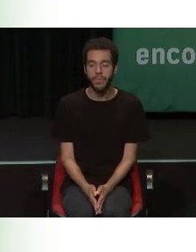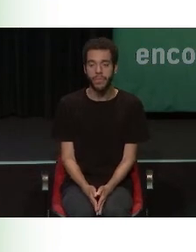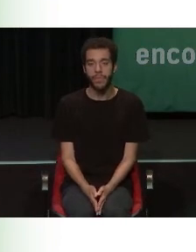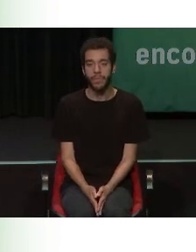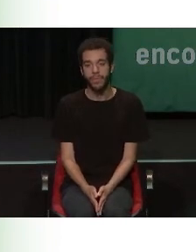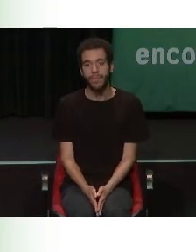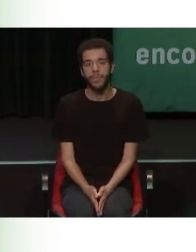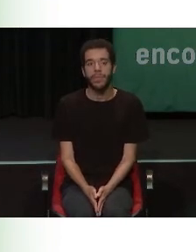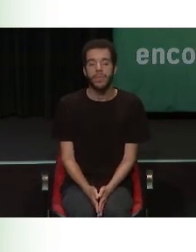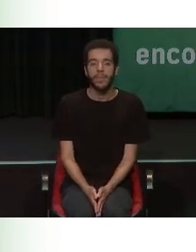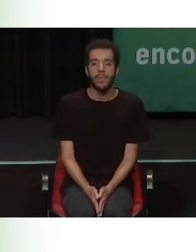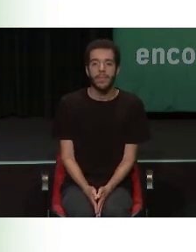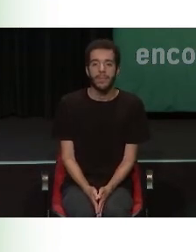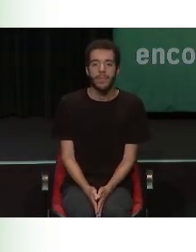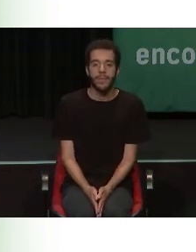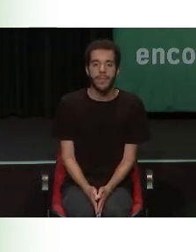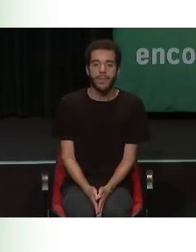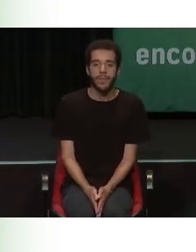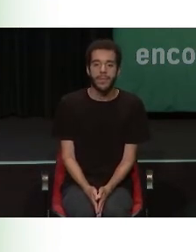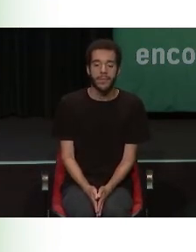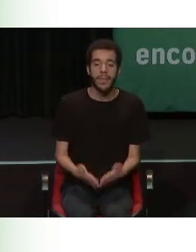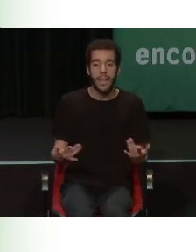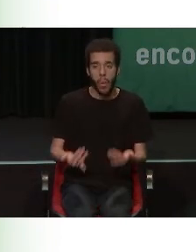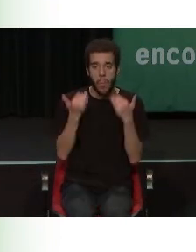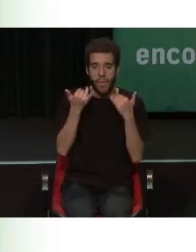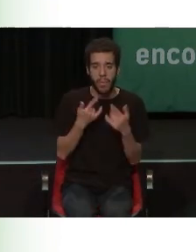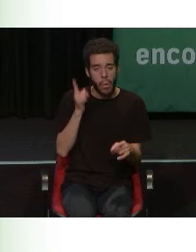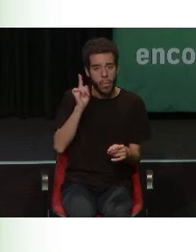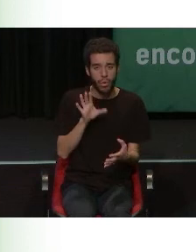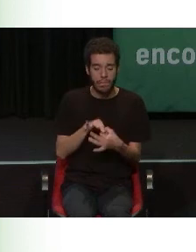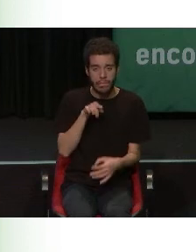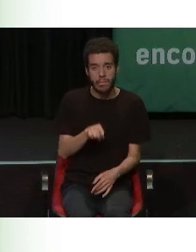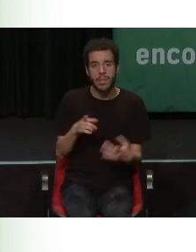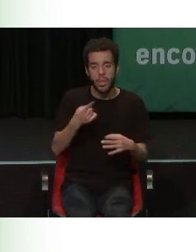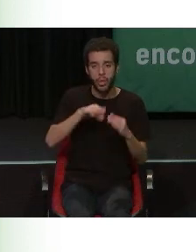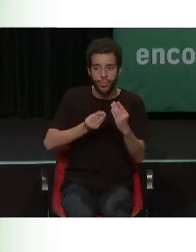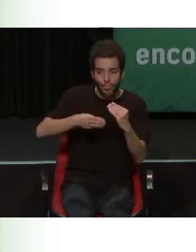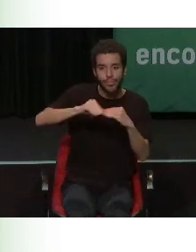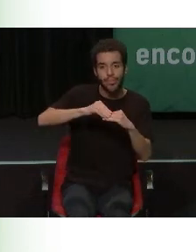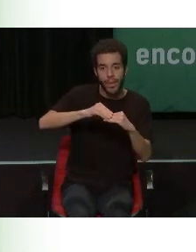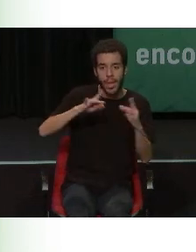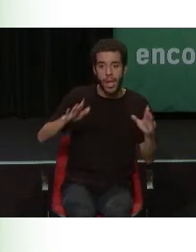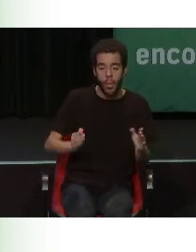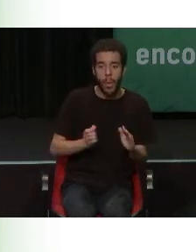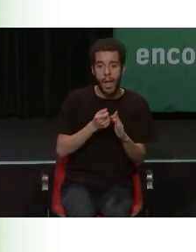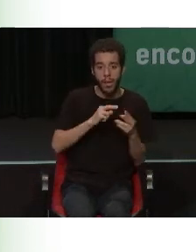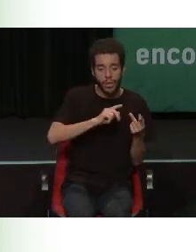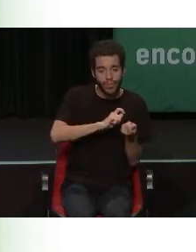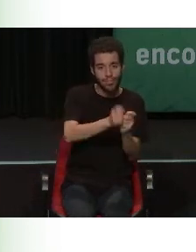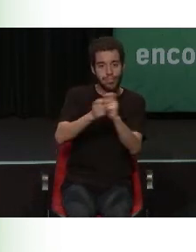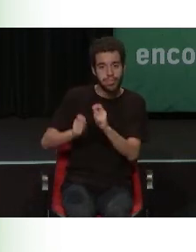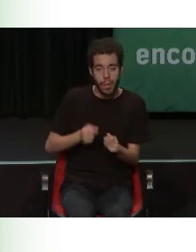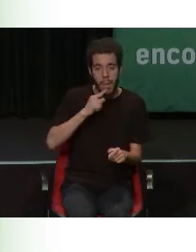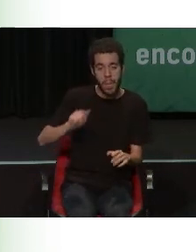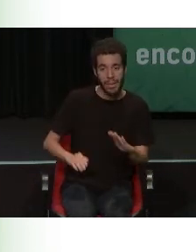Now, an important issue here is that in addition to IL-7 receptor mutations, which occur only